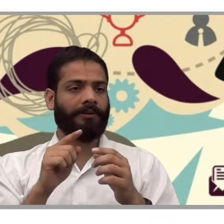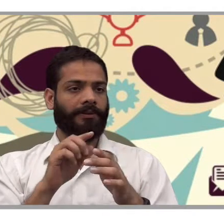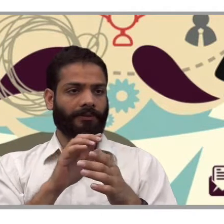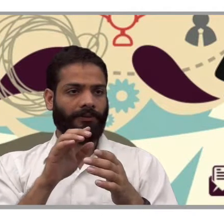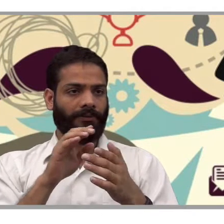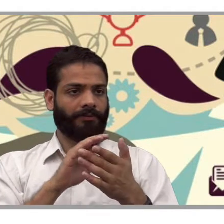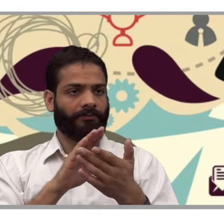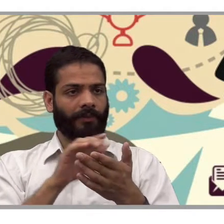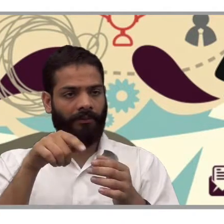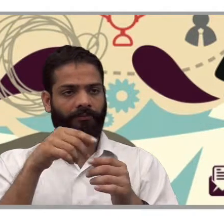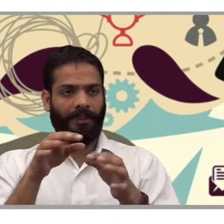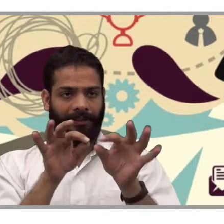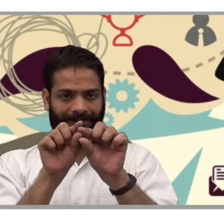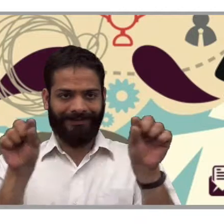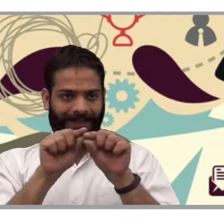welcome.